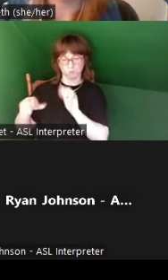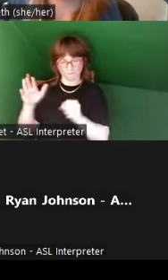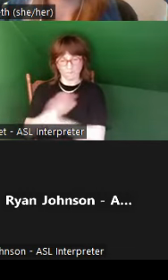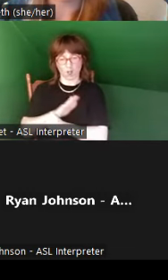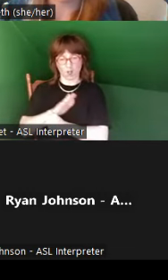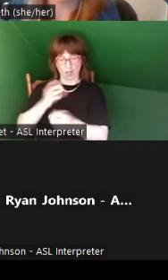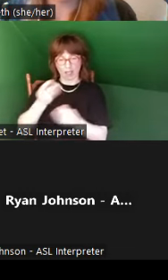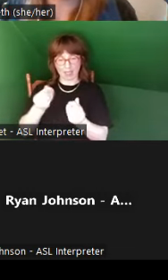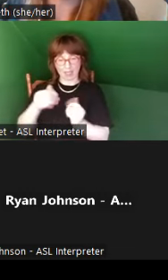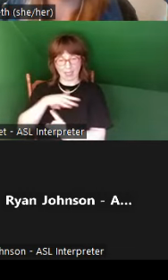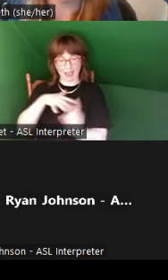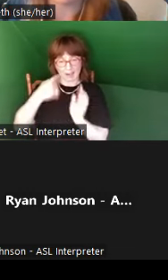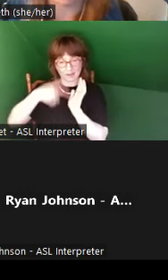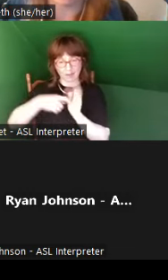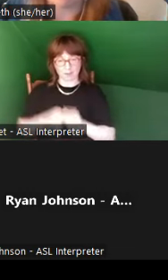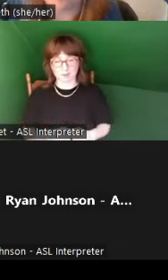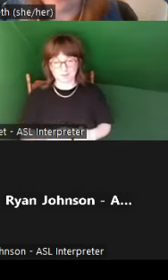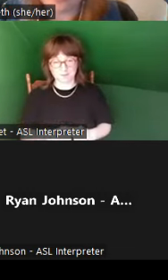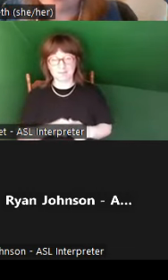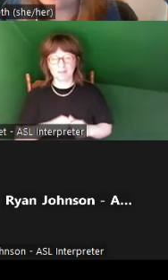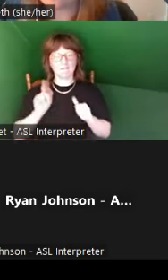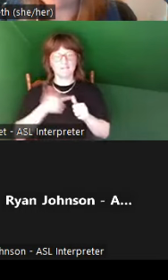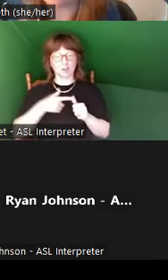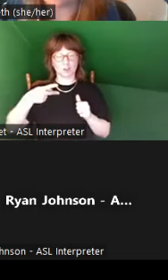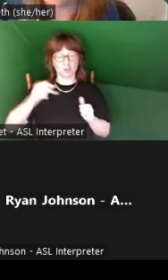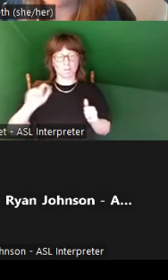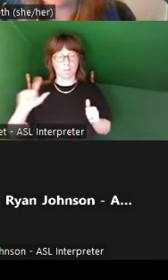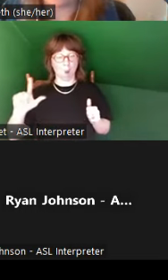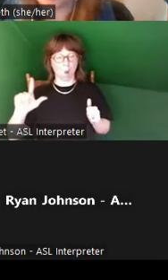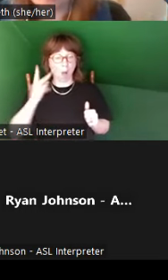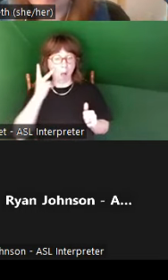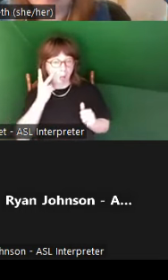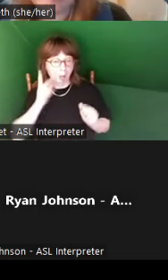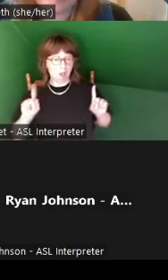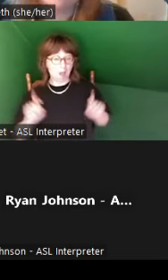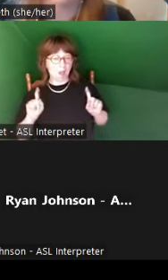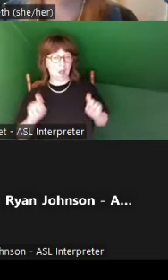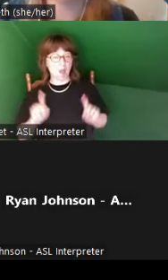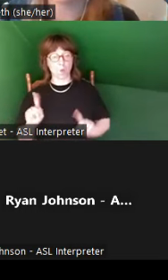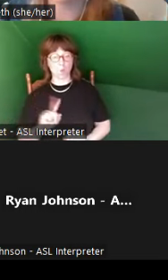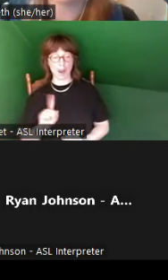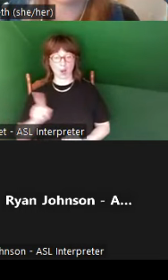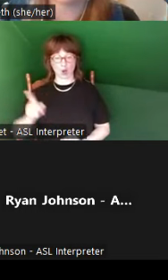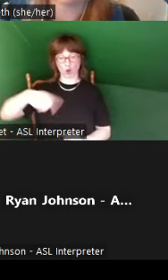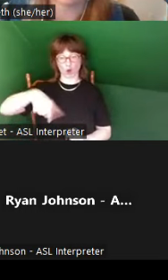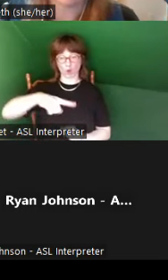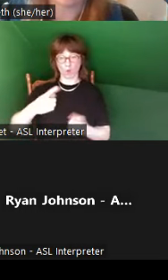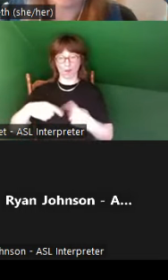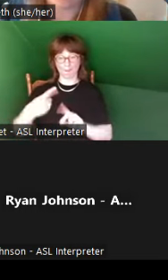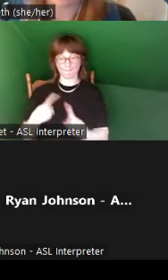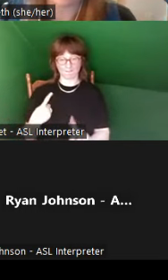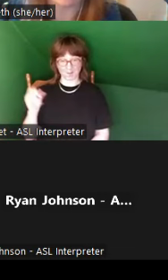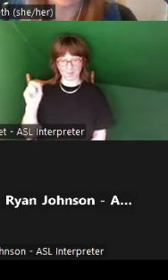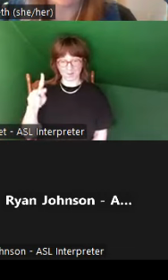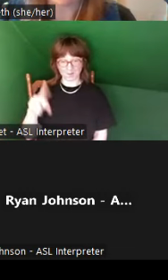All right, starting quickly with a poll just to see where you're all coming from. I'm looking at